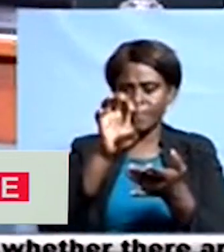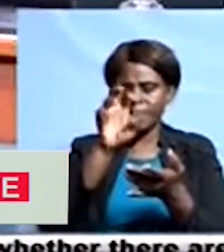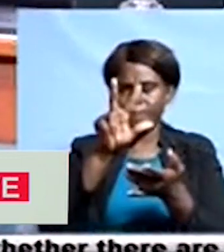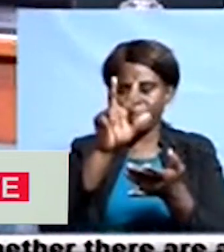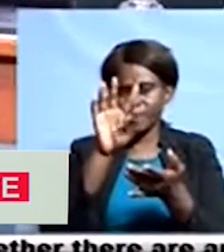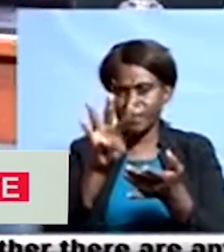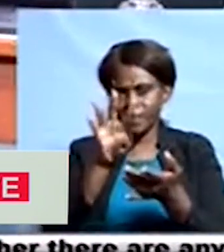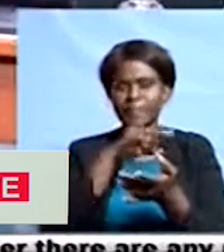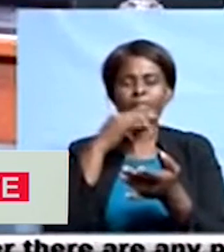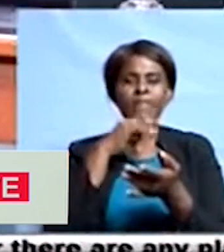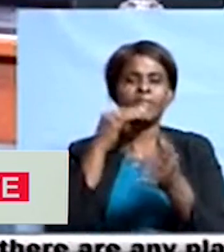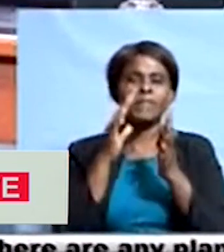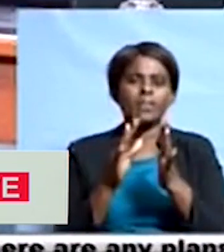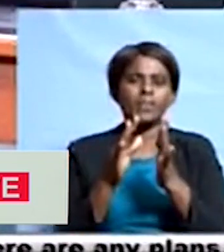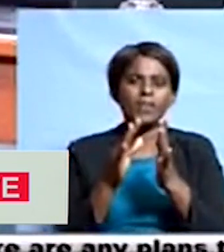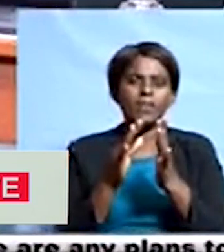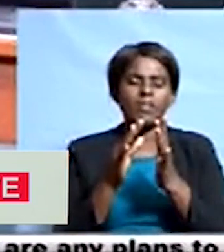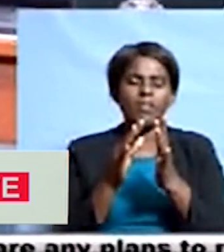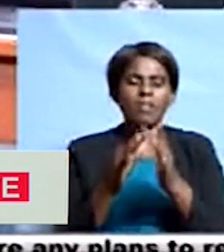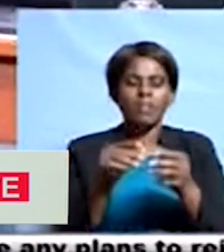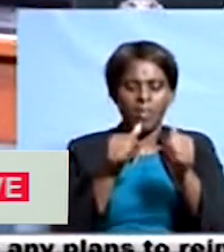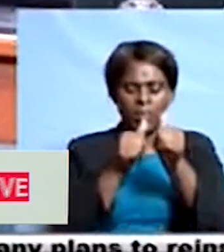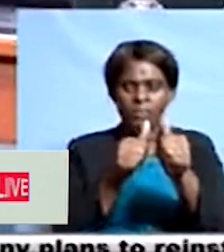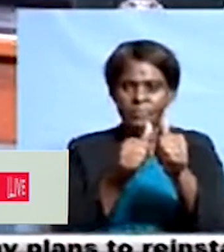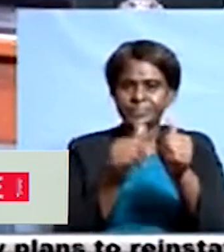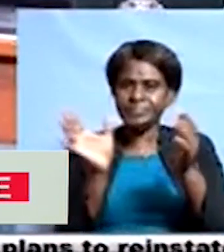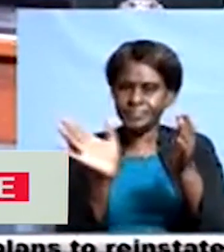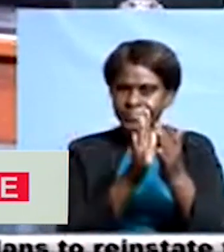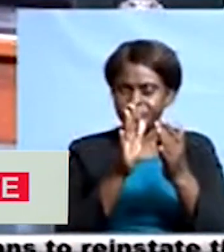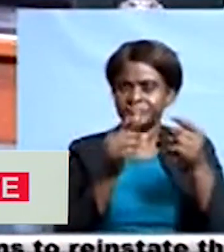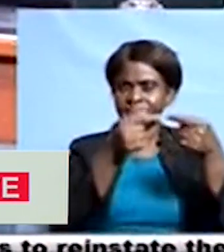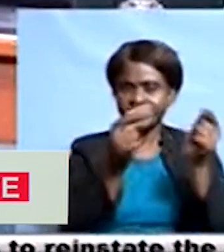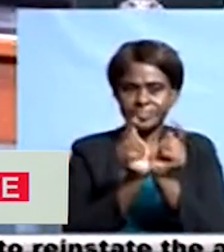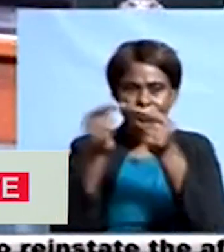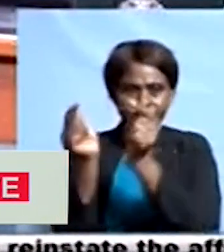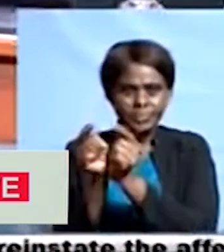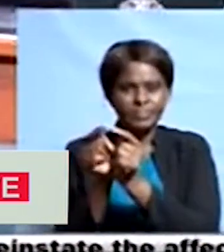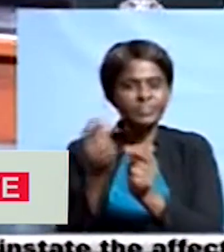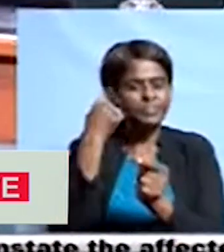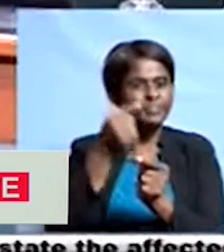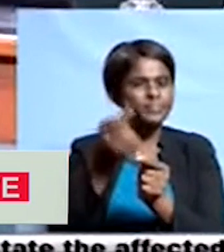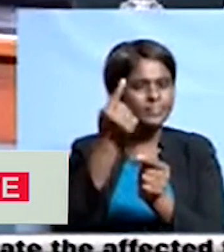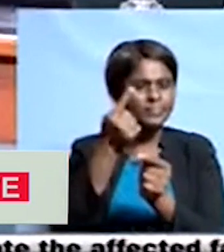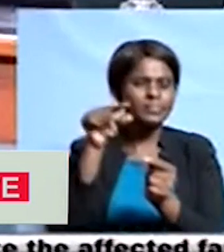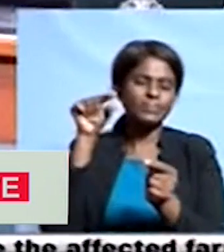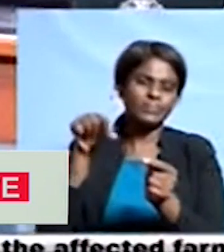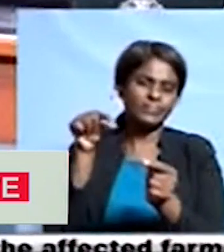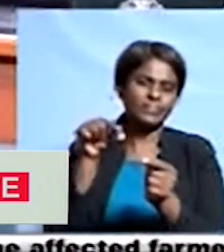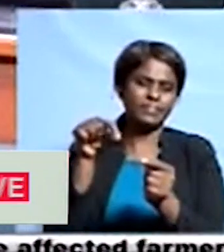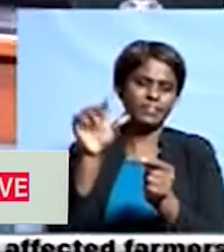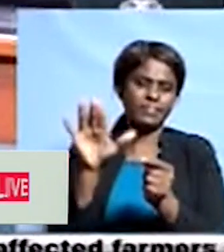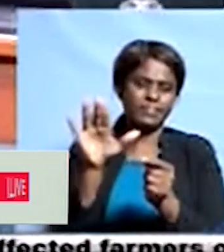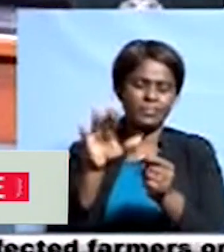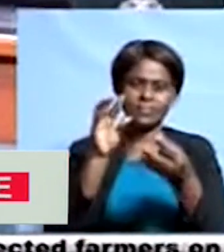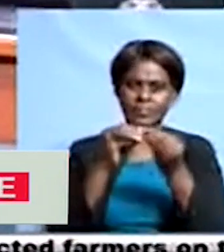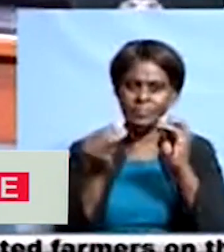1,024,434 farmers. The following is the criteria in place for one to qualify.